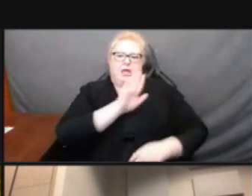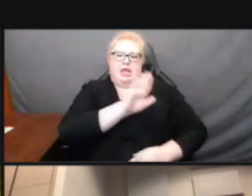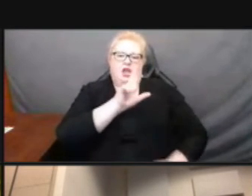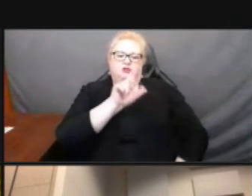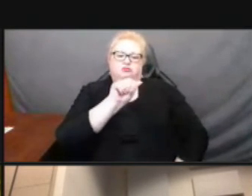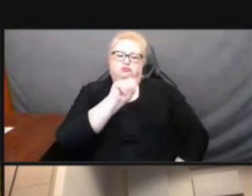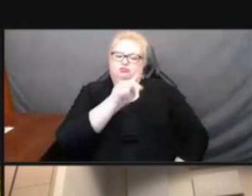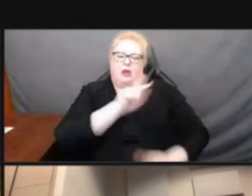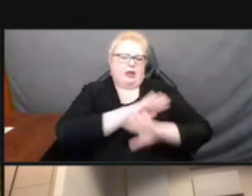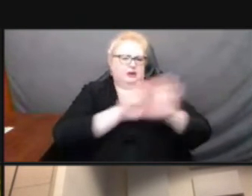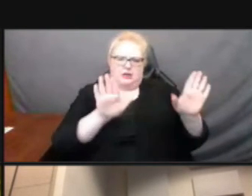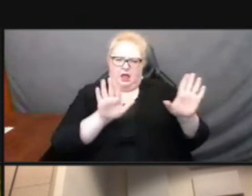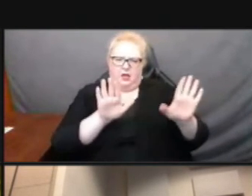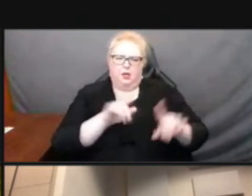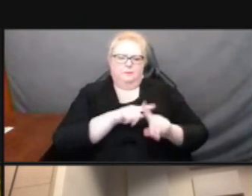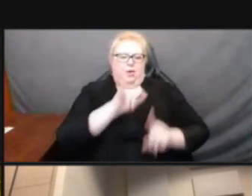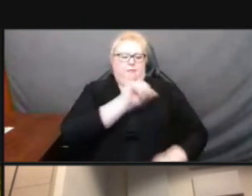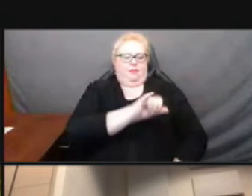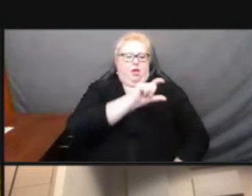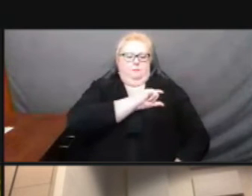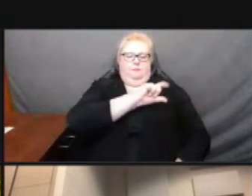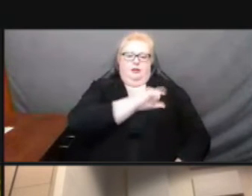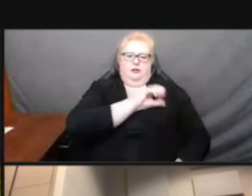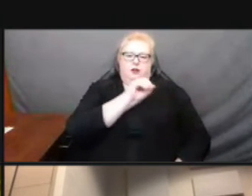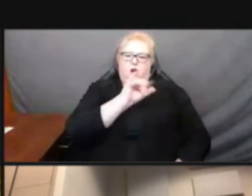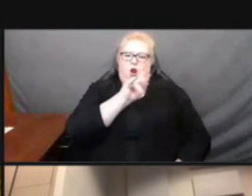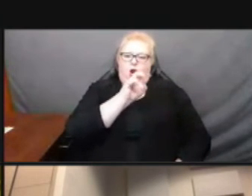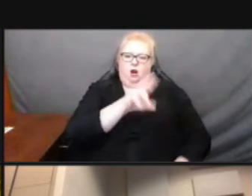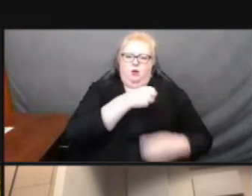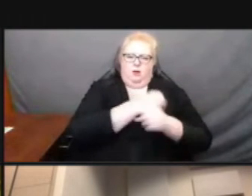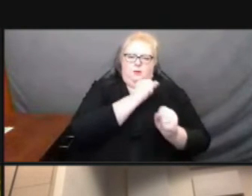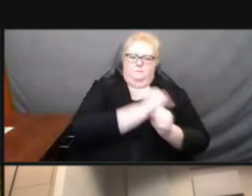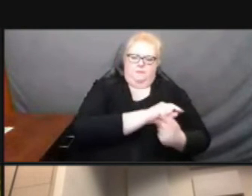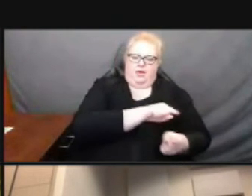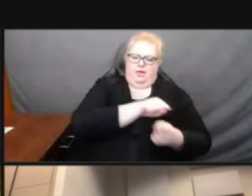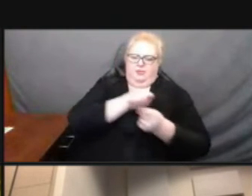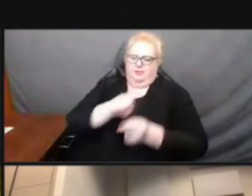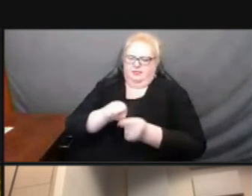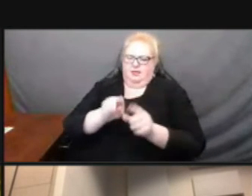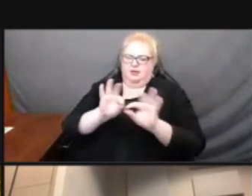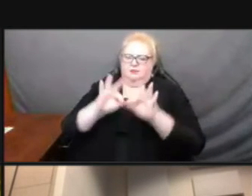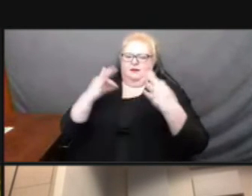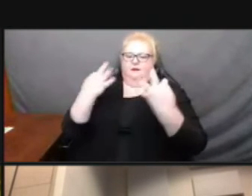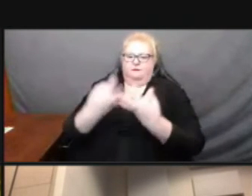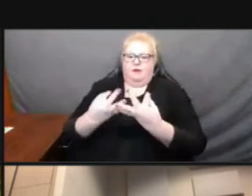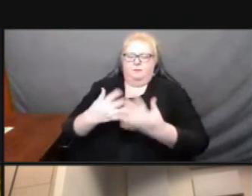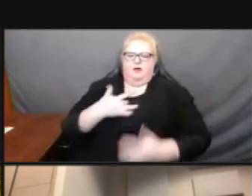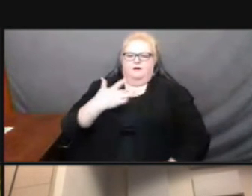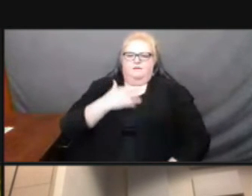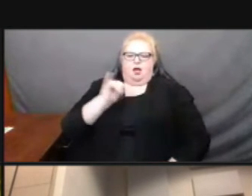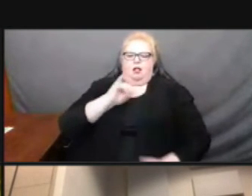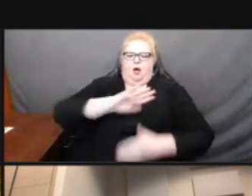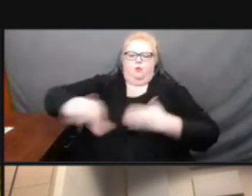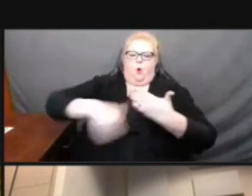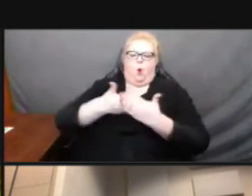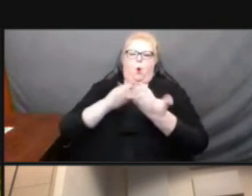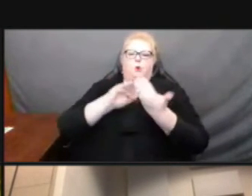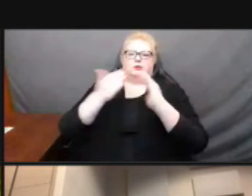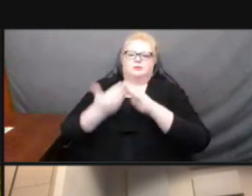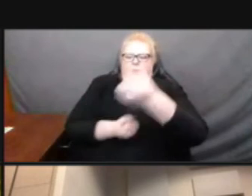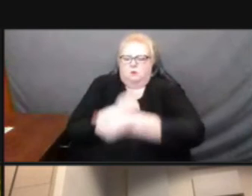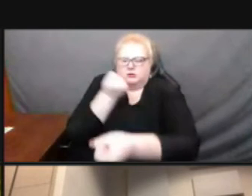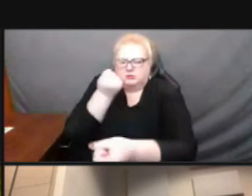made this family feel like the whole city had their back. And I pulled him to the side.